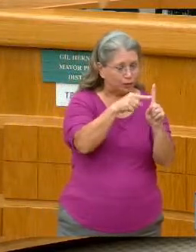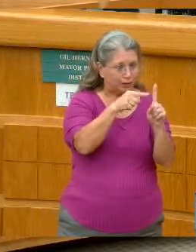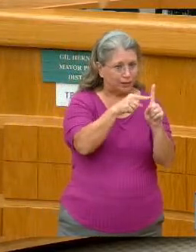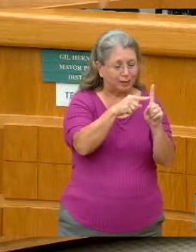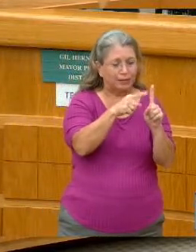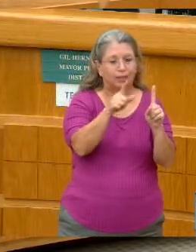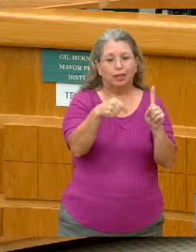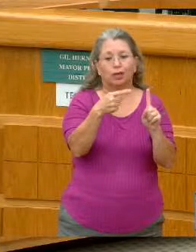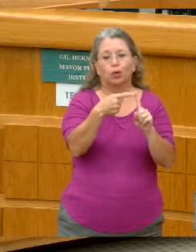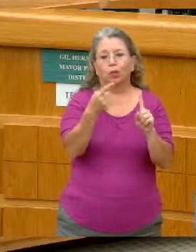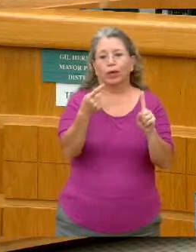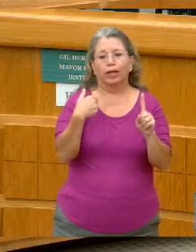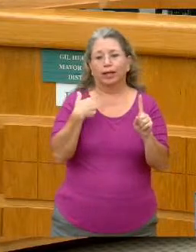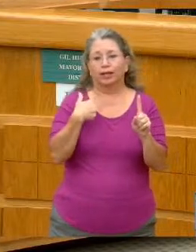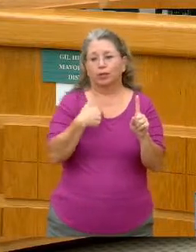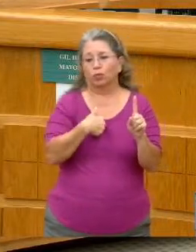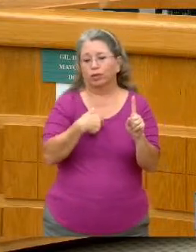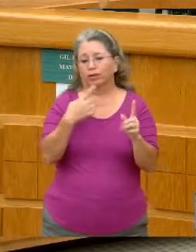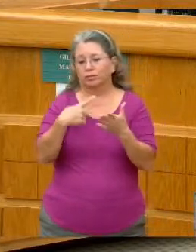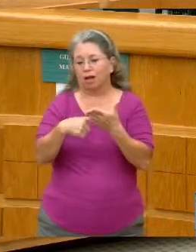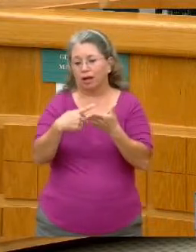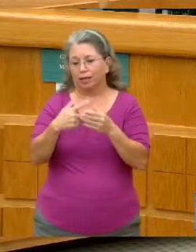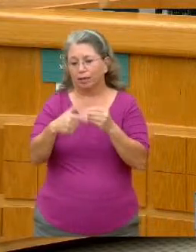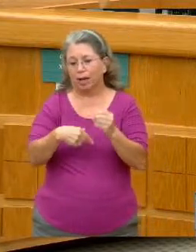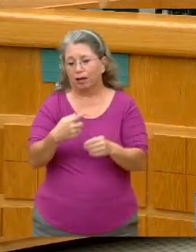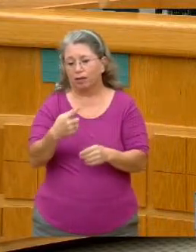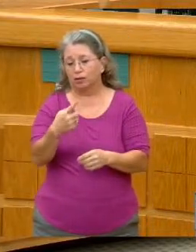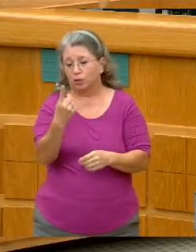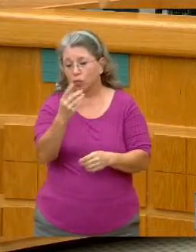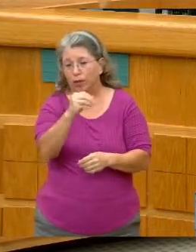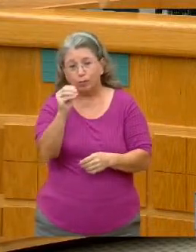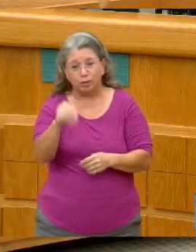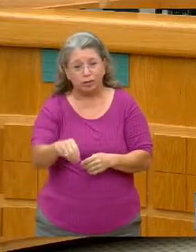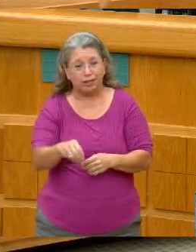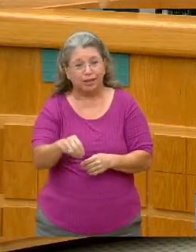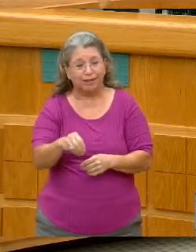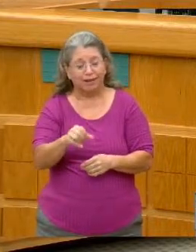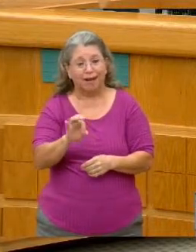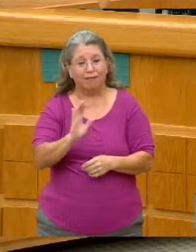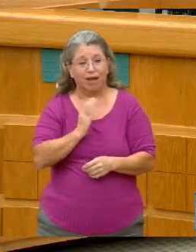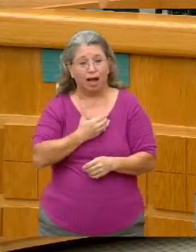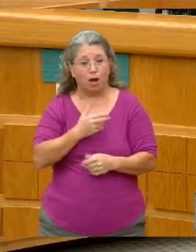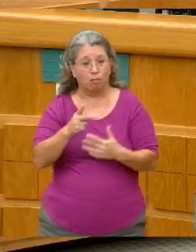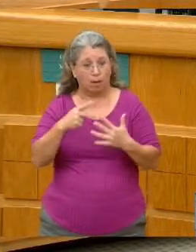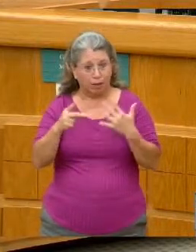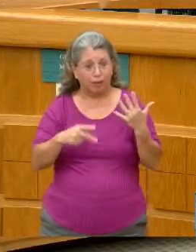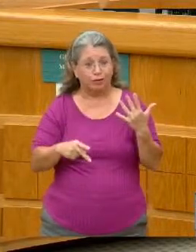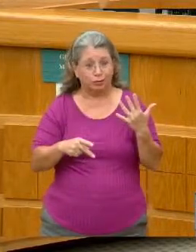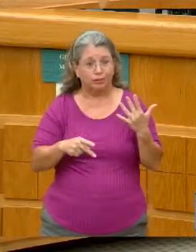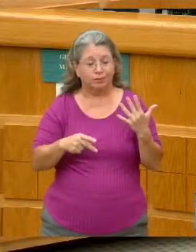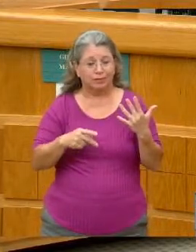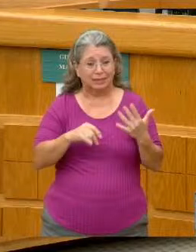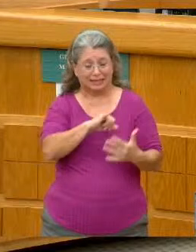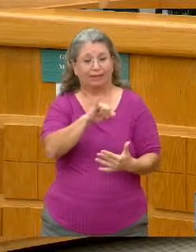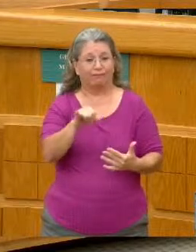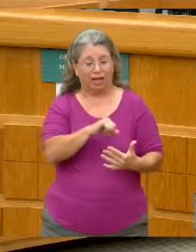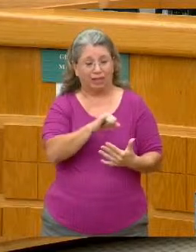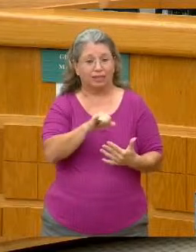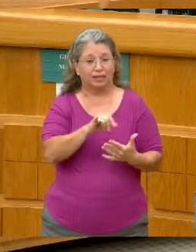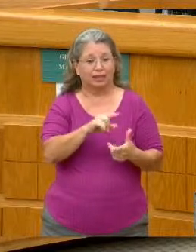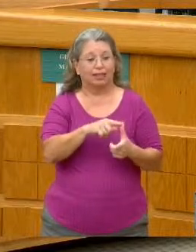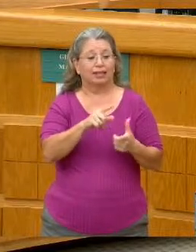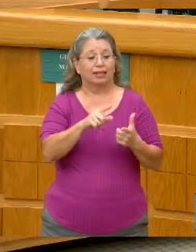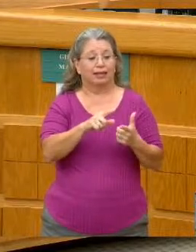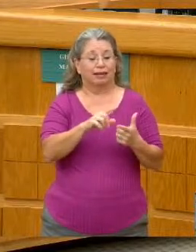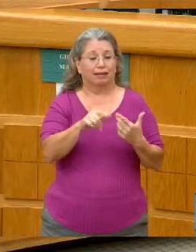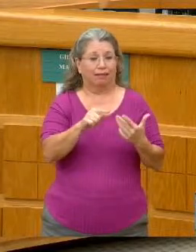proportion, I don't know, 1% to 10% of the population that's infected with COVID-19, this becomes, a very large number of